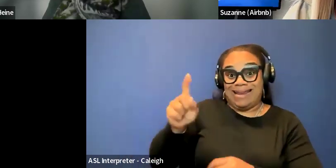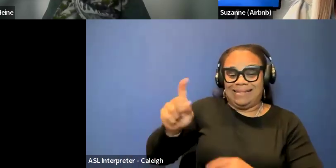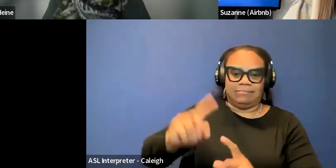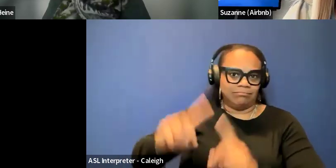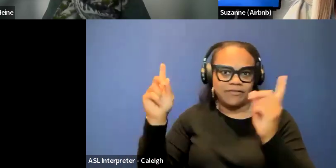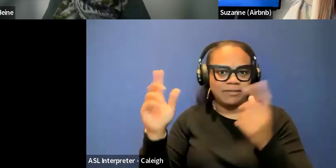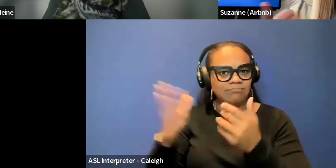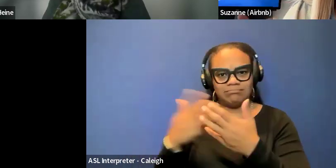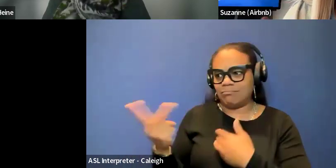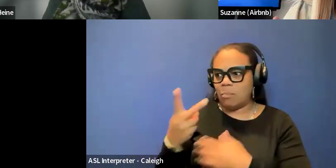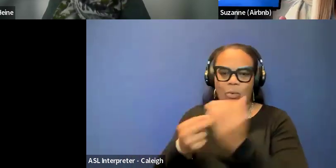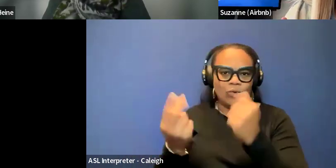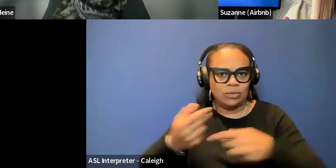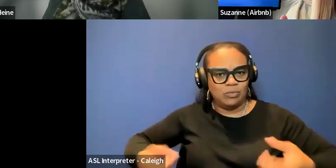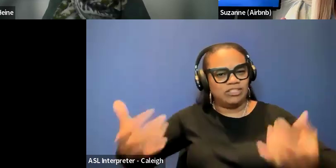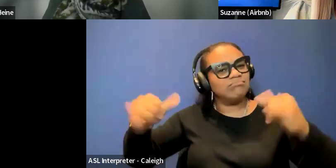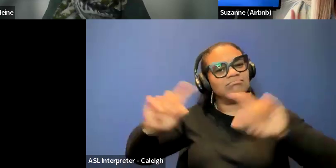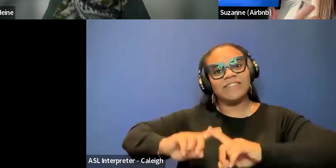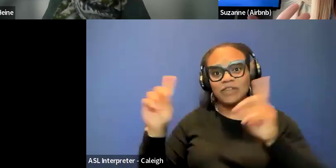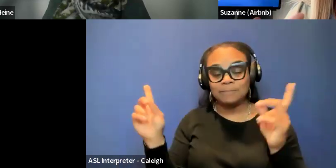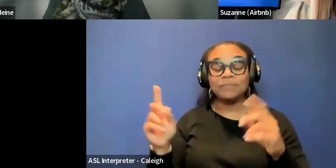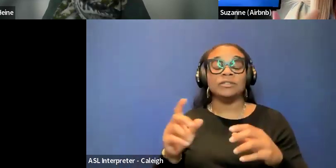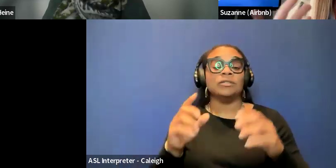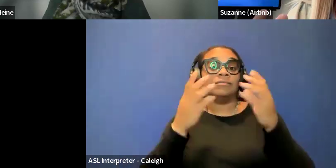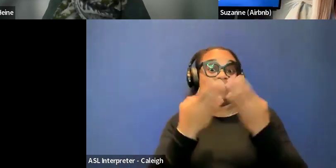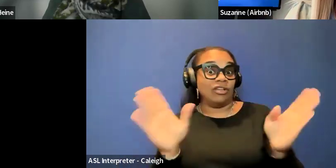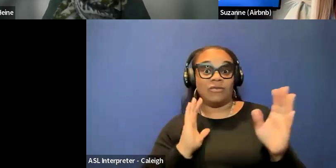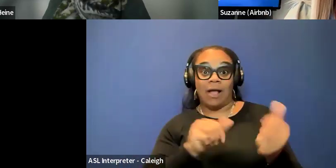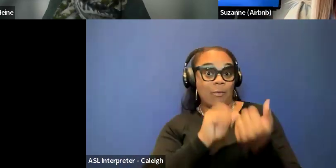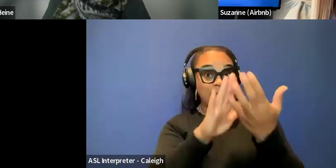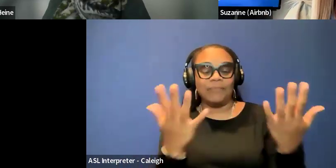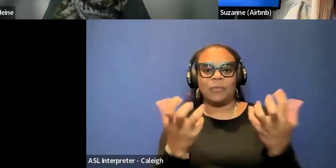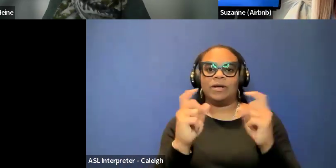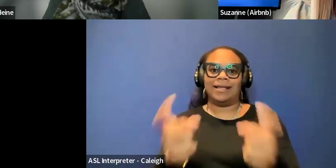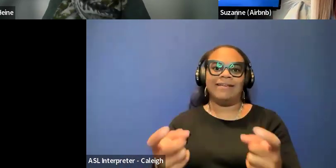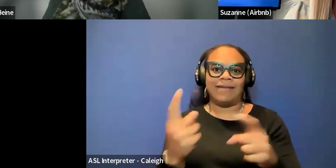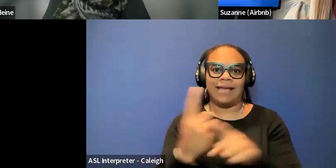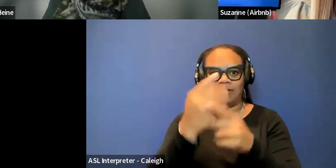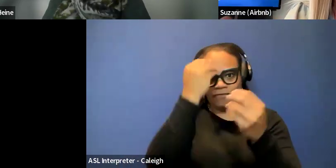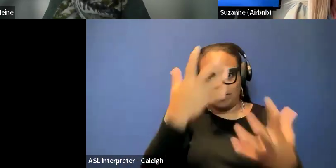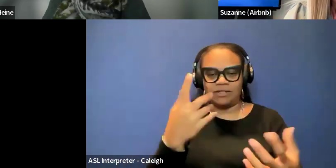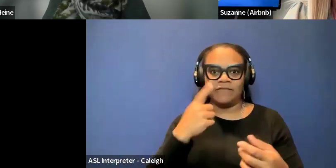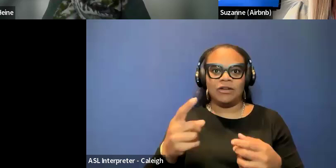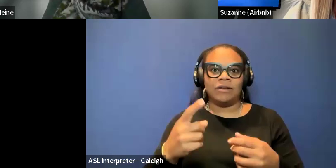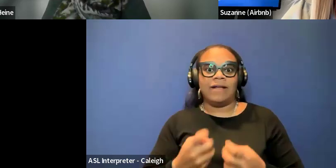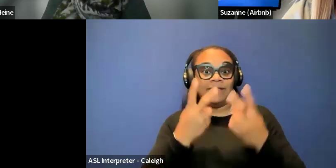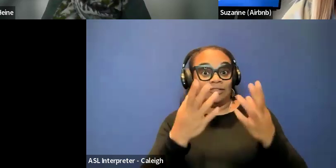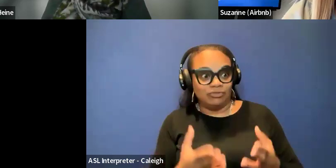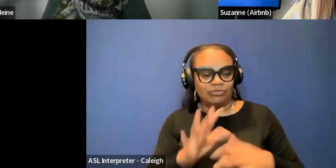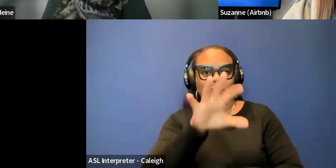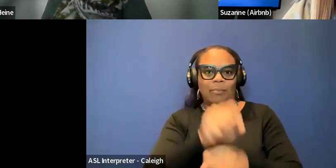wheelchair. So our overall approach is that we want to provide guests with accurate information so that they can book somewhere with